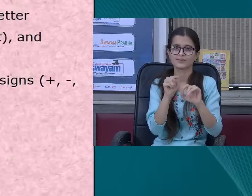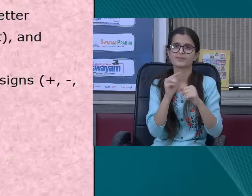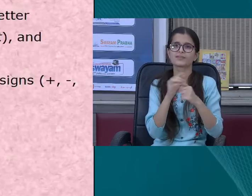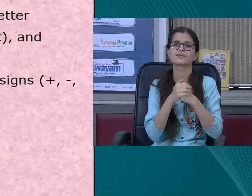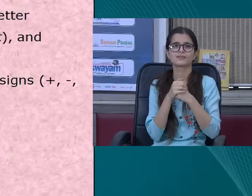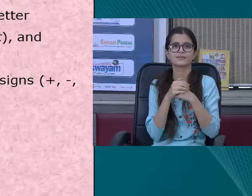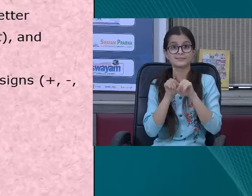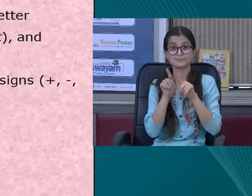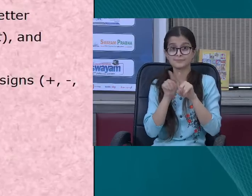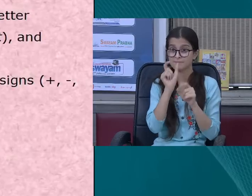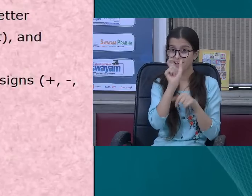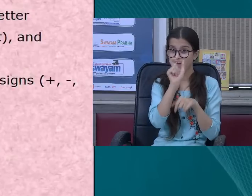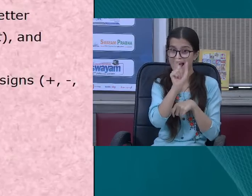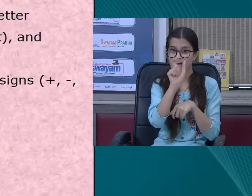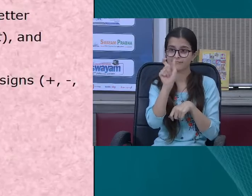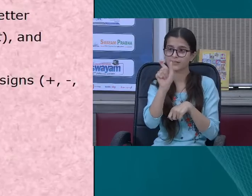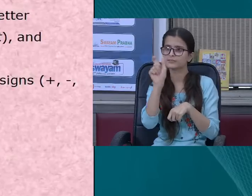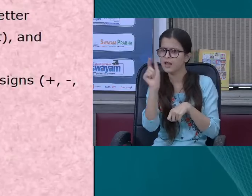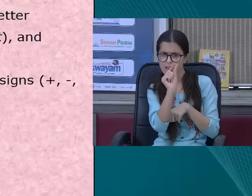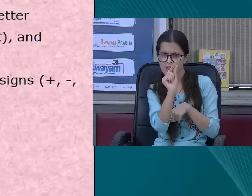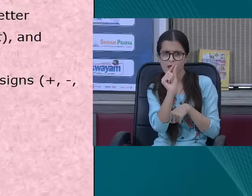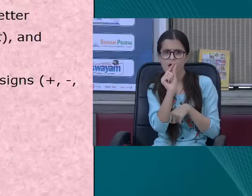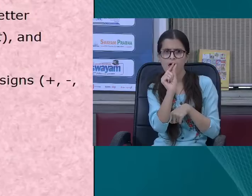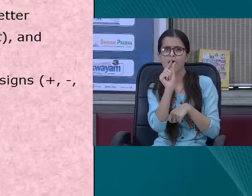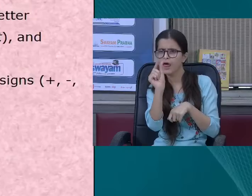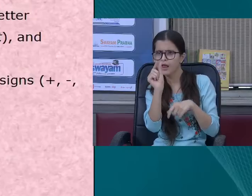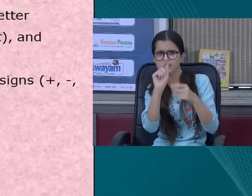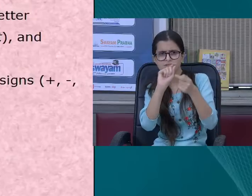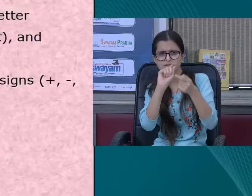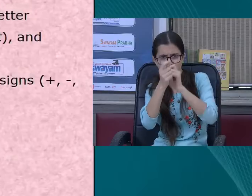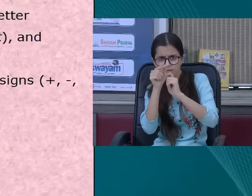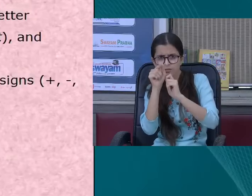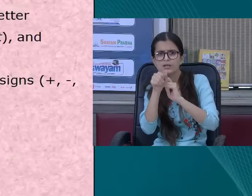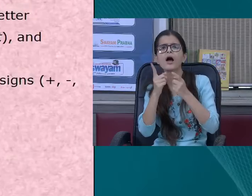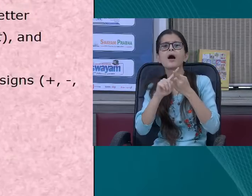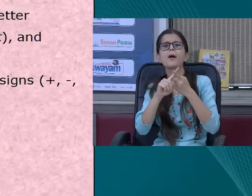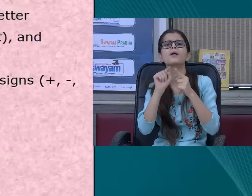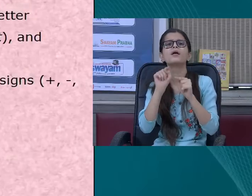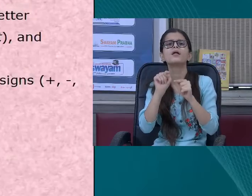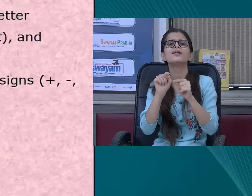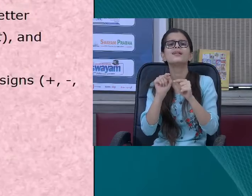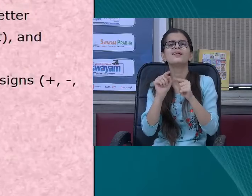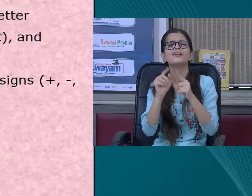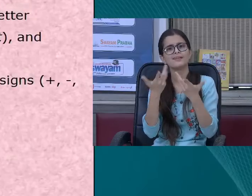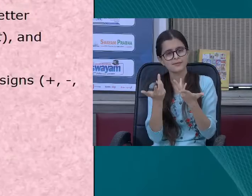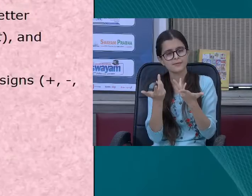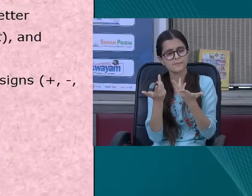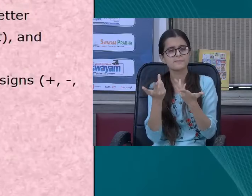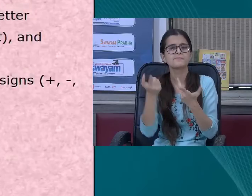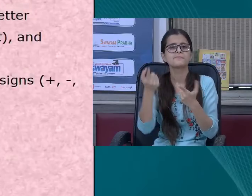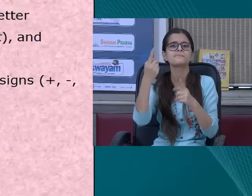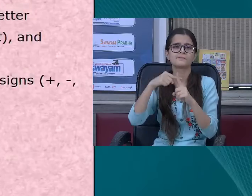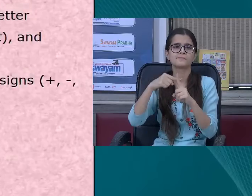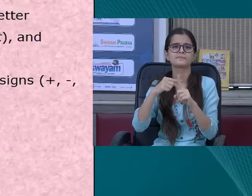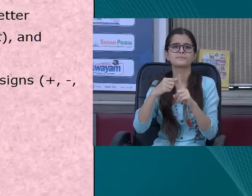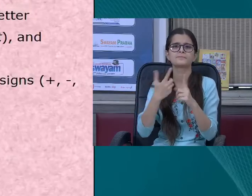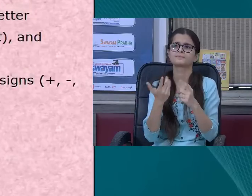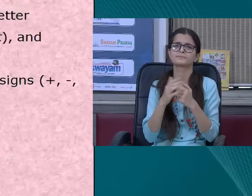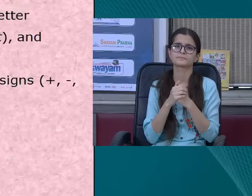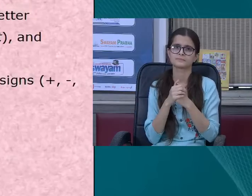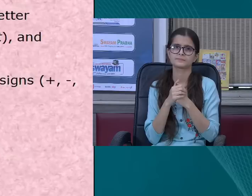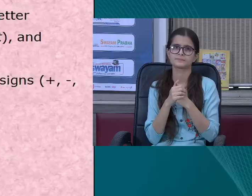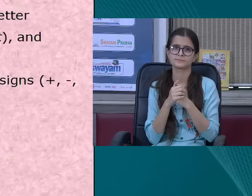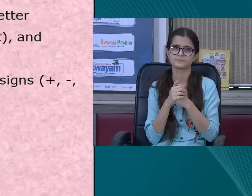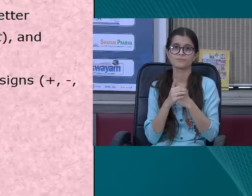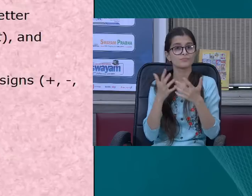in a word that will be changed, so that felt will be read as left or no as on.